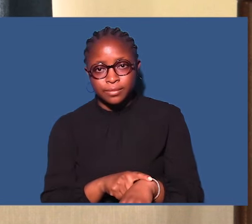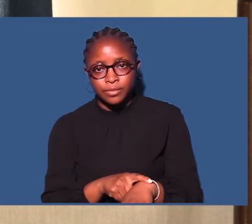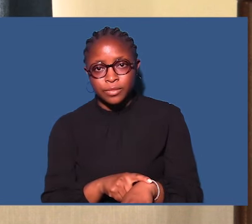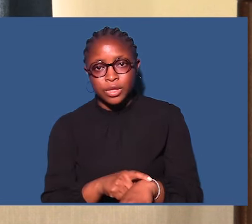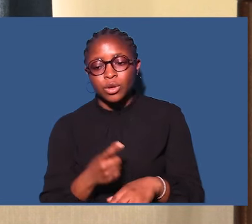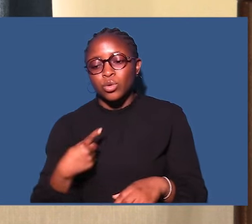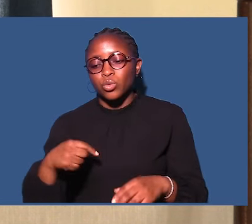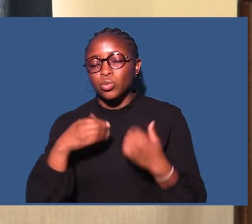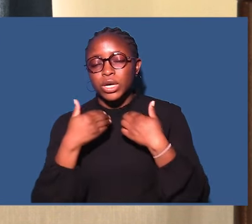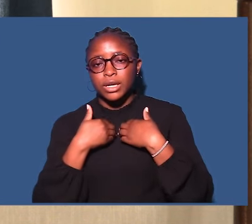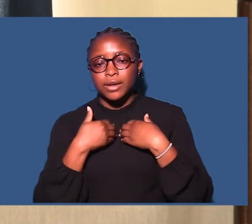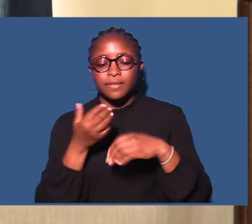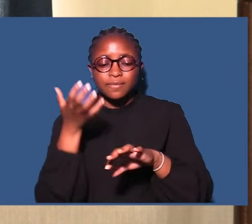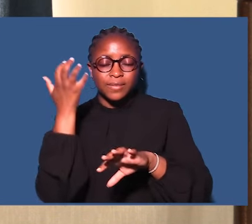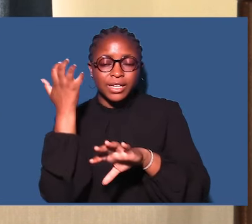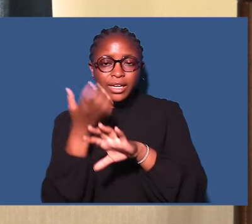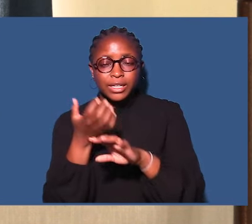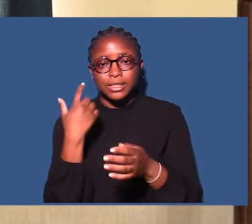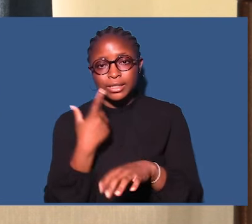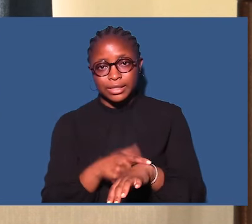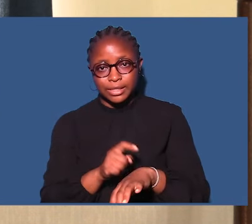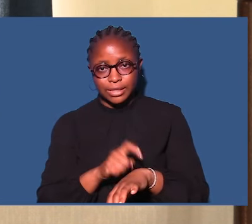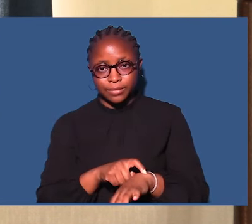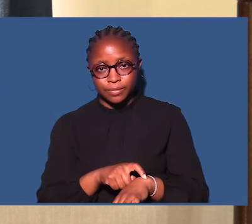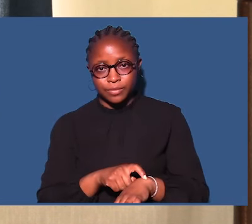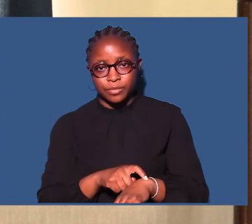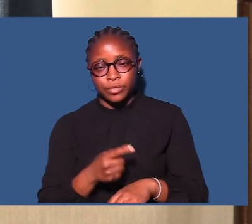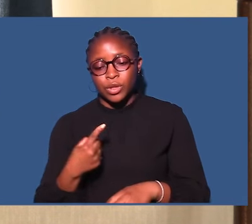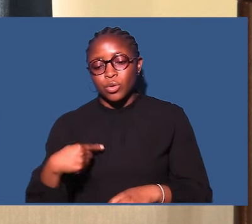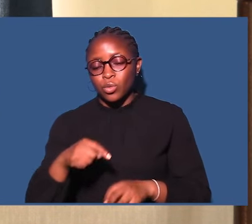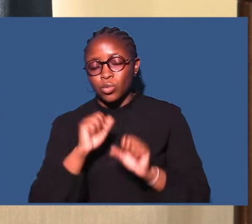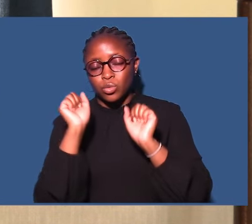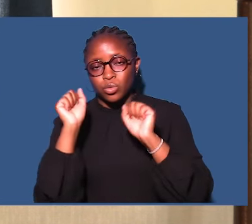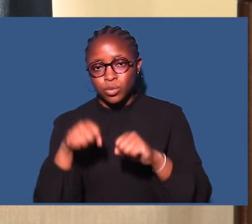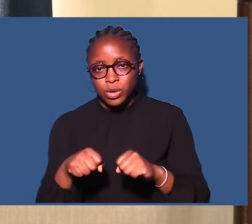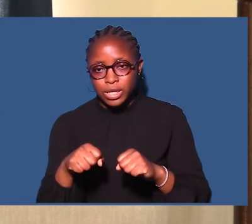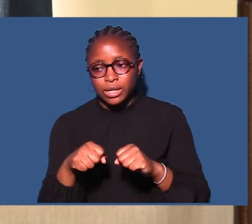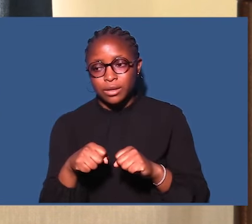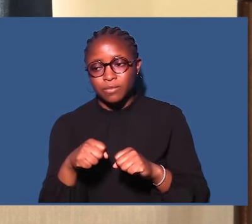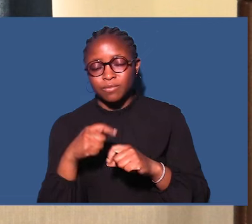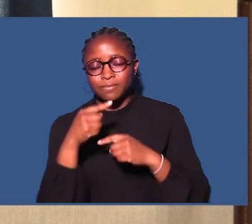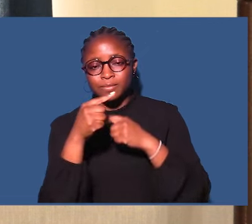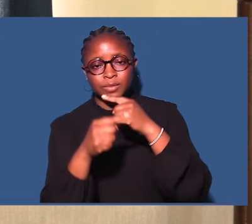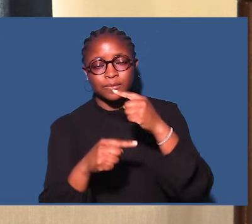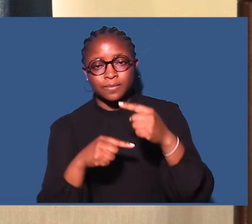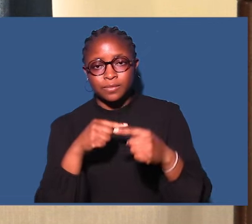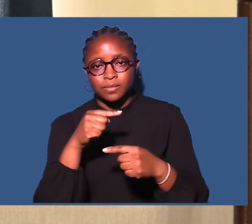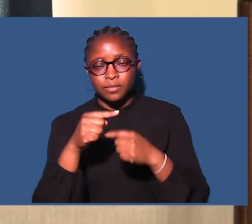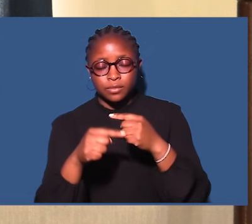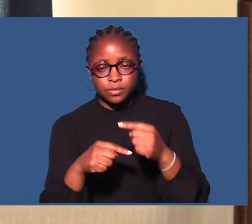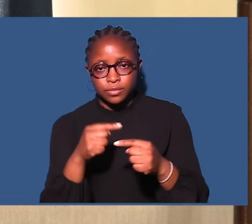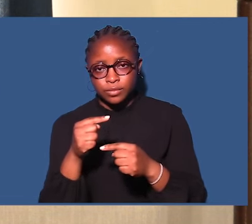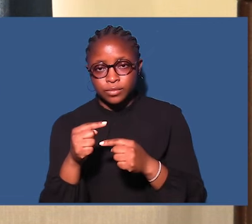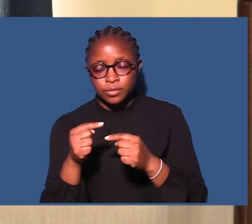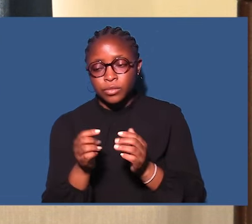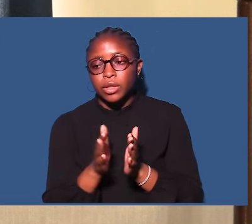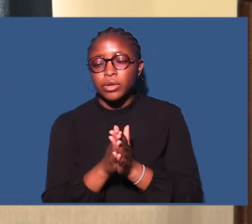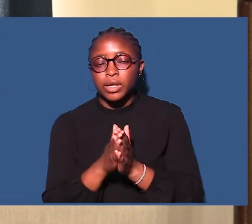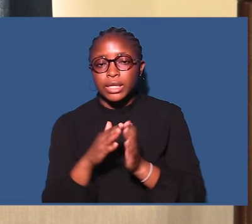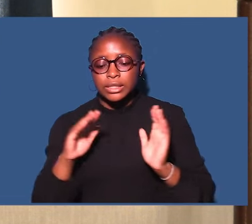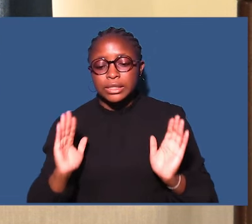through tough times, we can be able to endure and to be encouraged by the